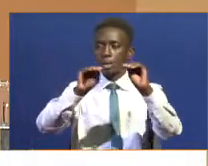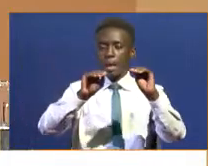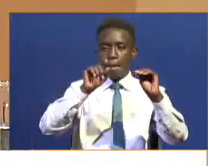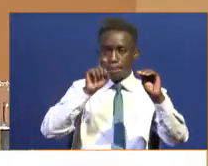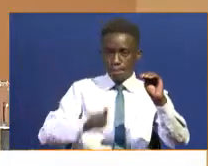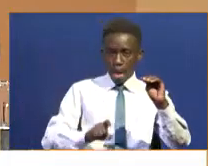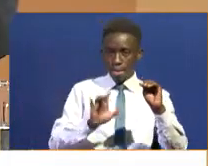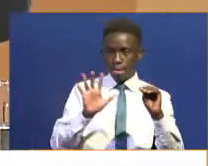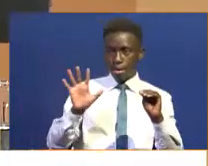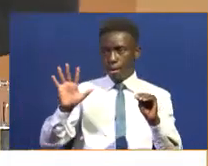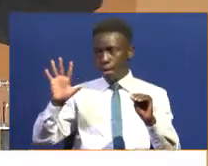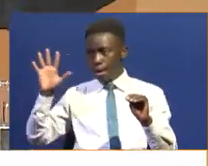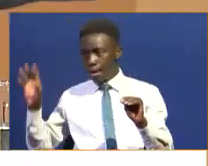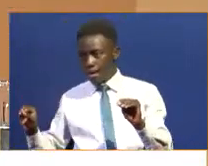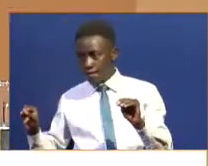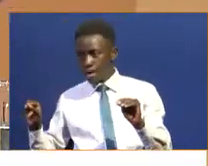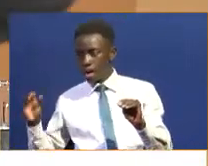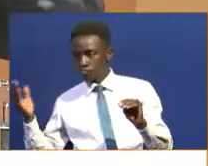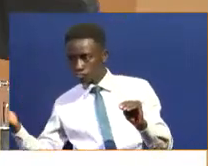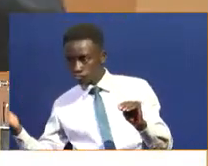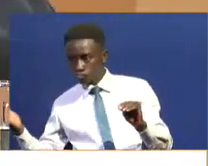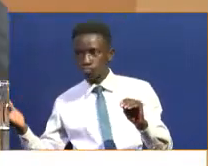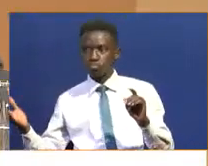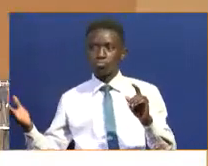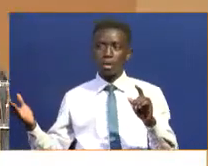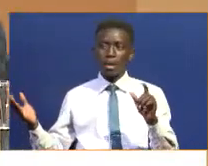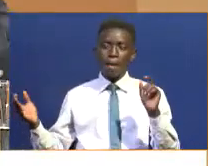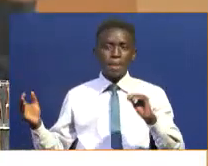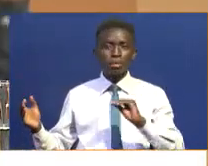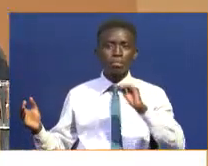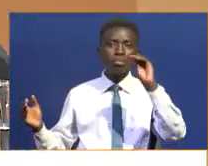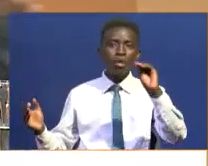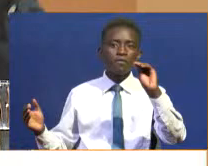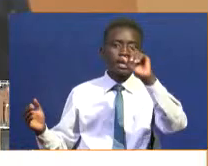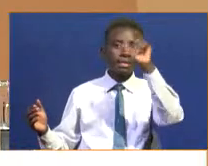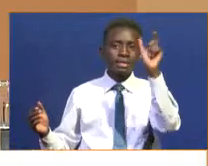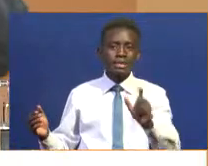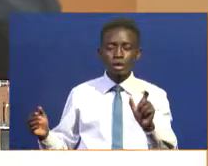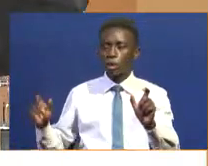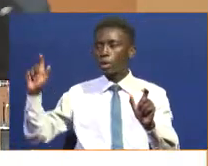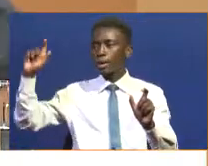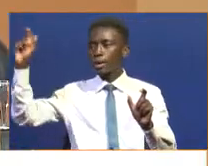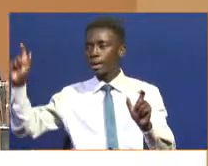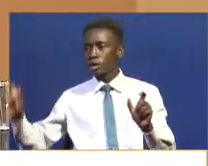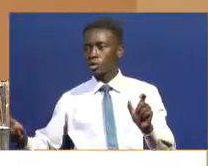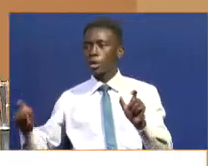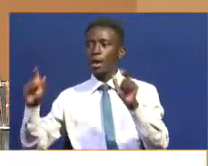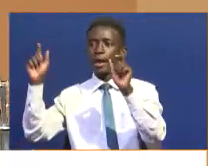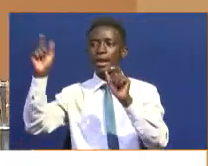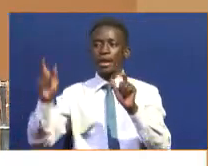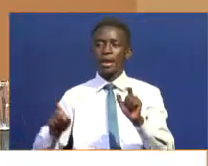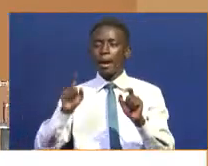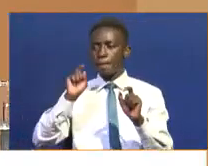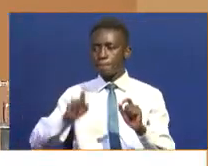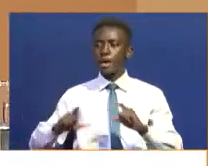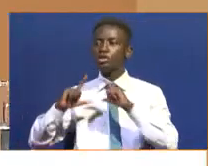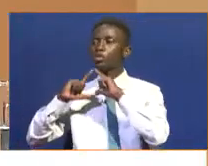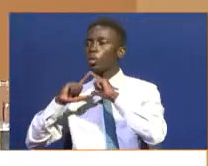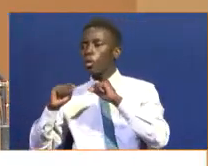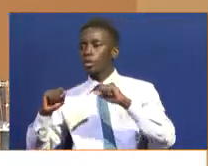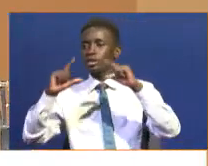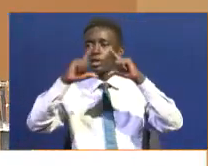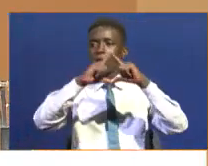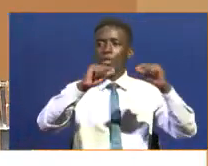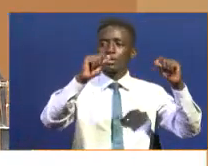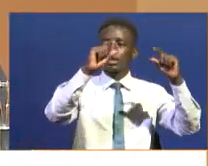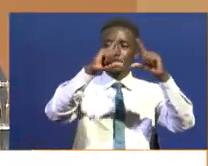Time for Africa. There is also just regional. It has to be hosted. Mm-hmm. And so what determines then